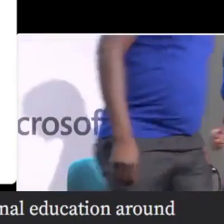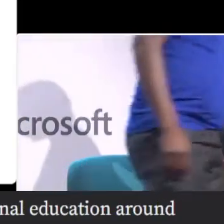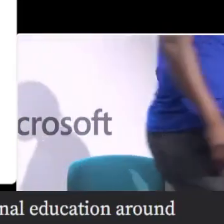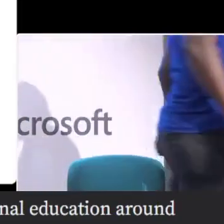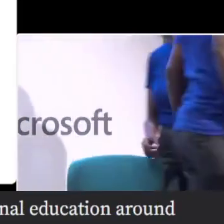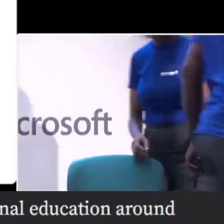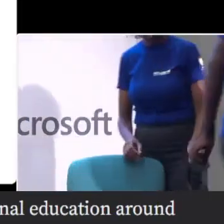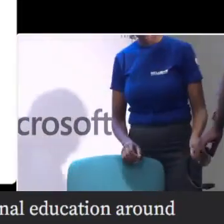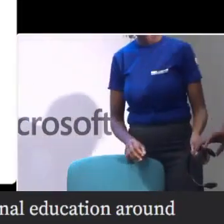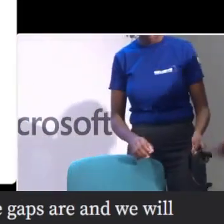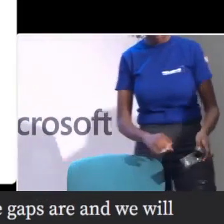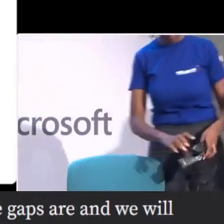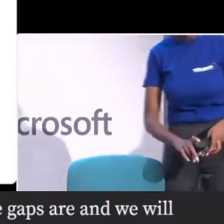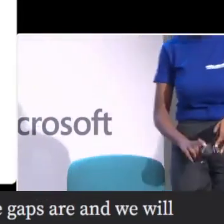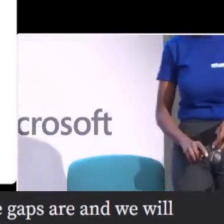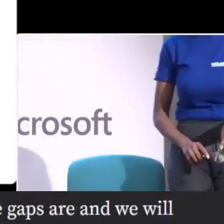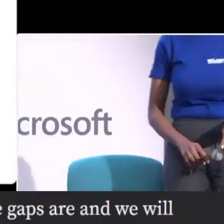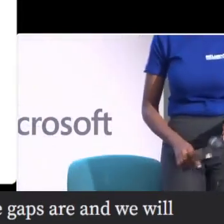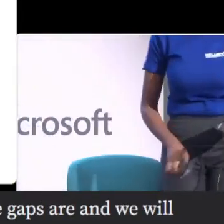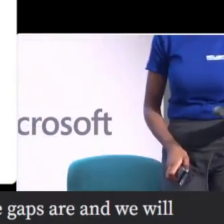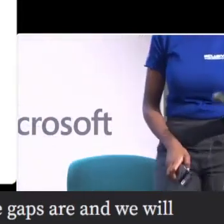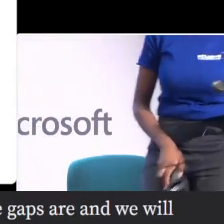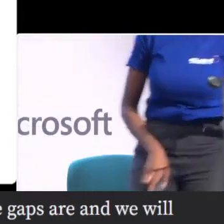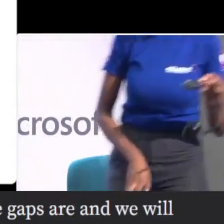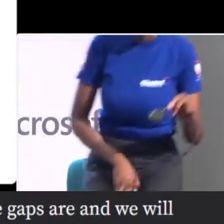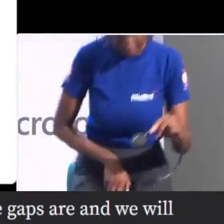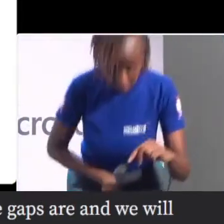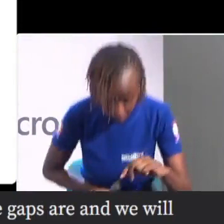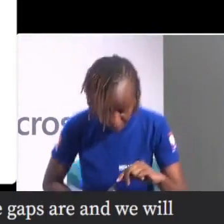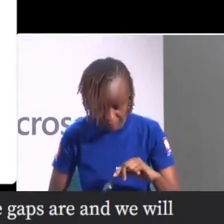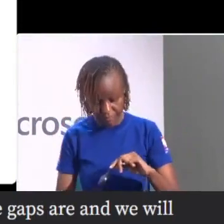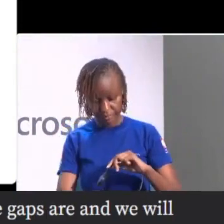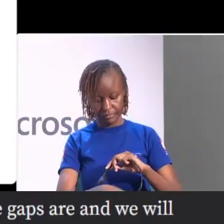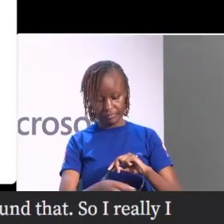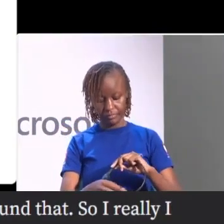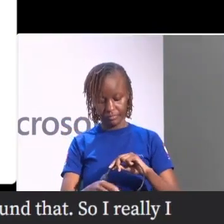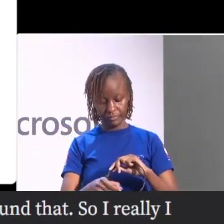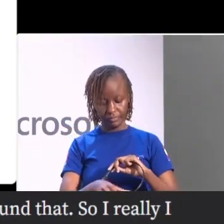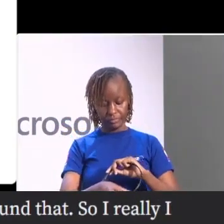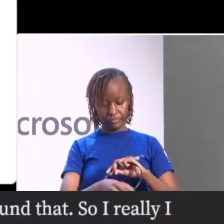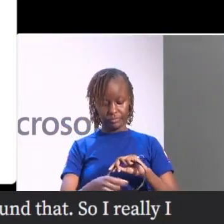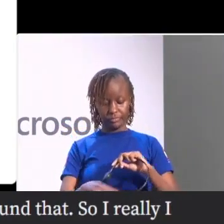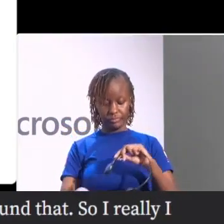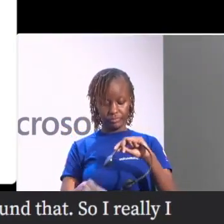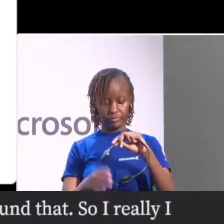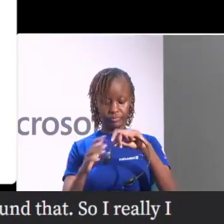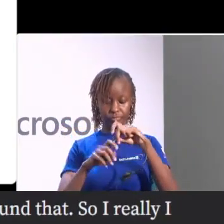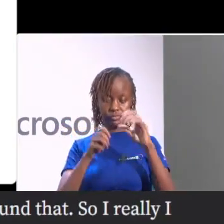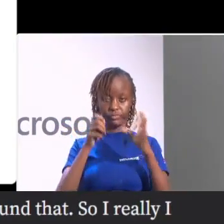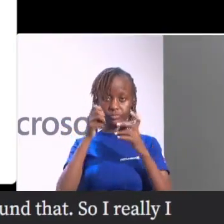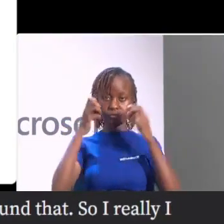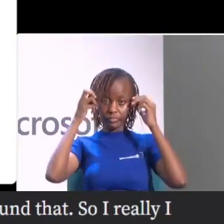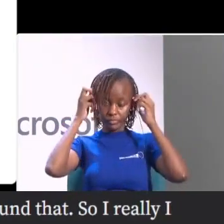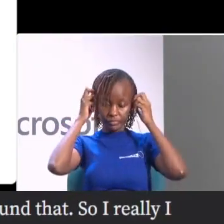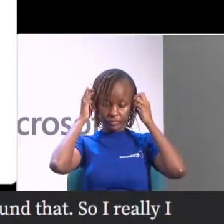And it's not talked about enough with guardian associations. And we've got ways to get there, but we are moving that direction.